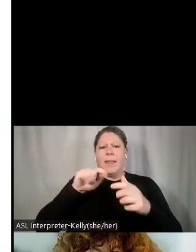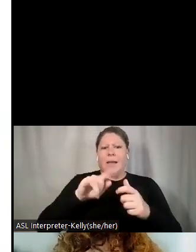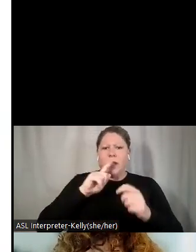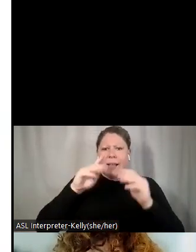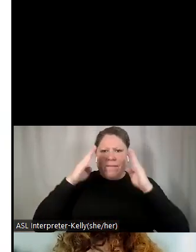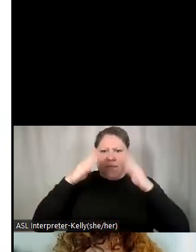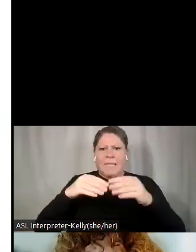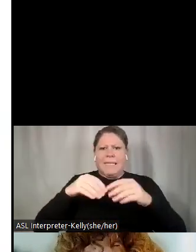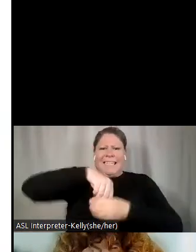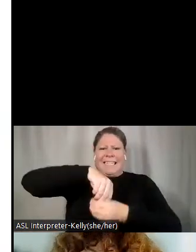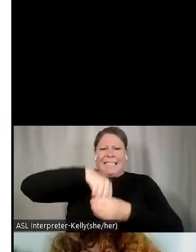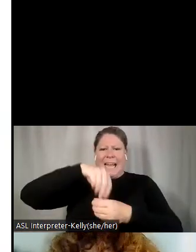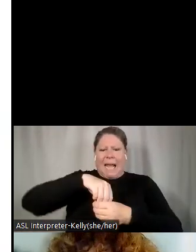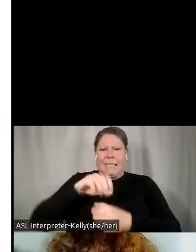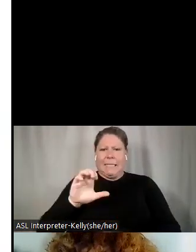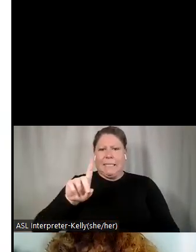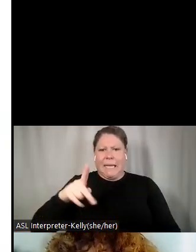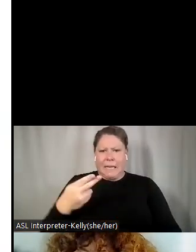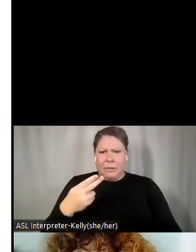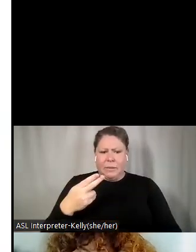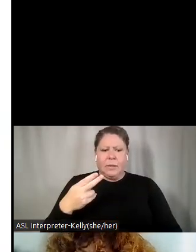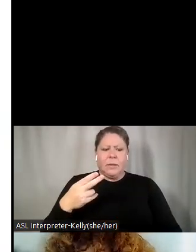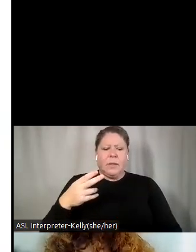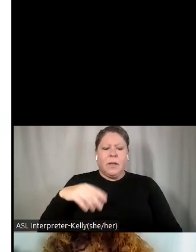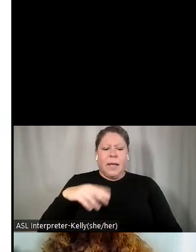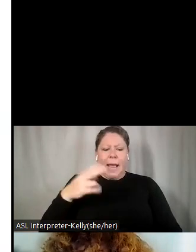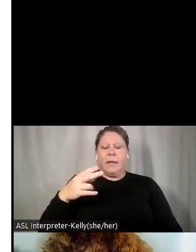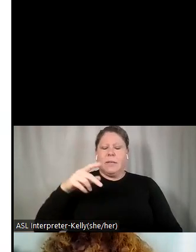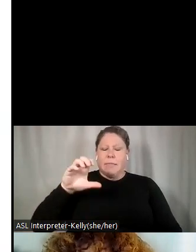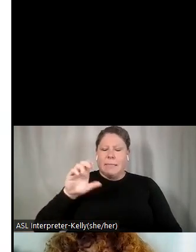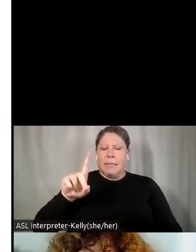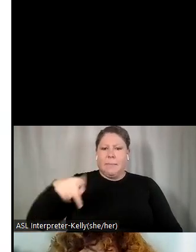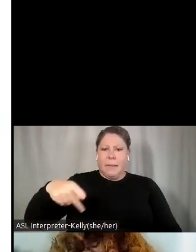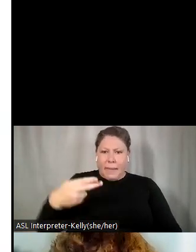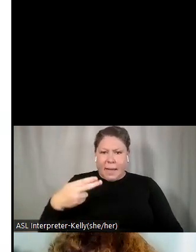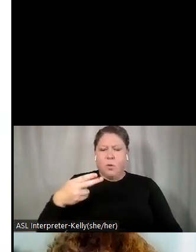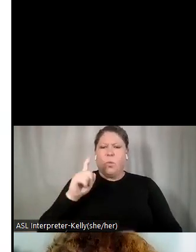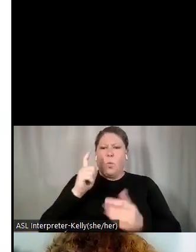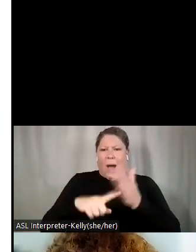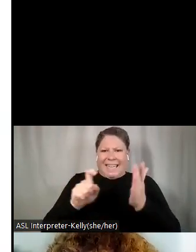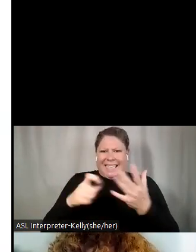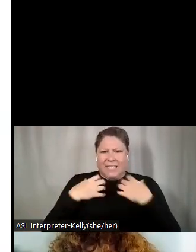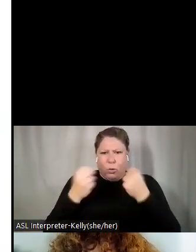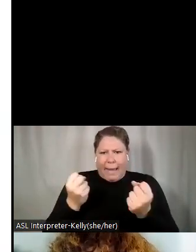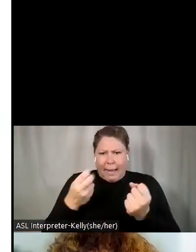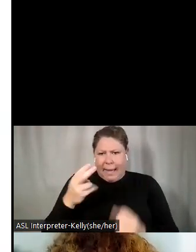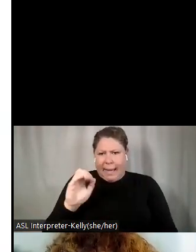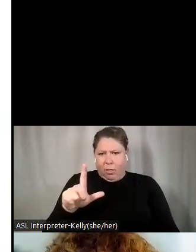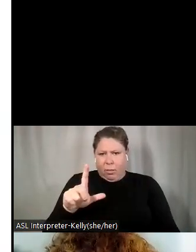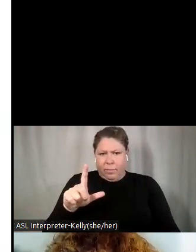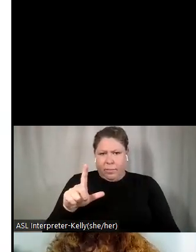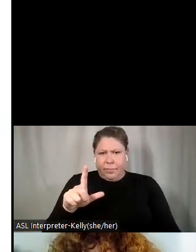the organization. Let's heal what is in need of healing internal to CDPH. And once we've